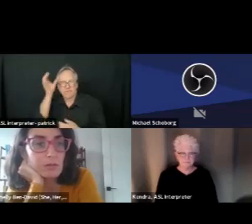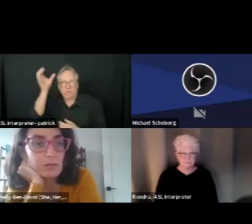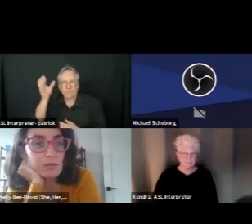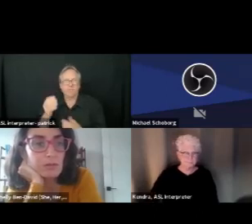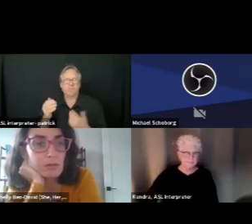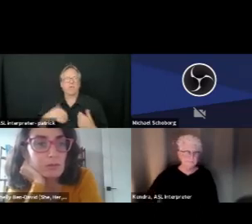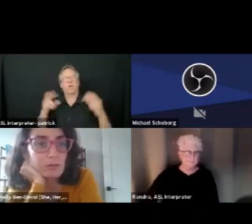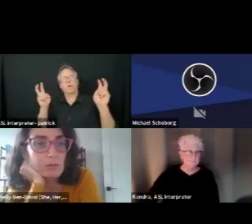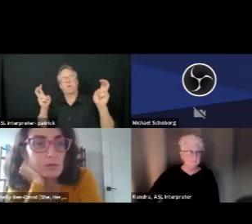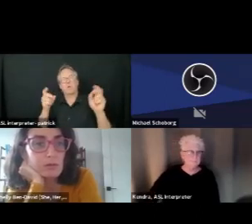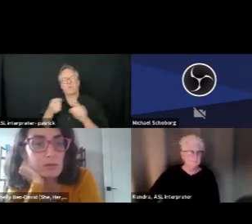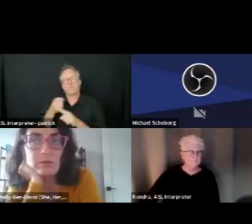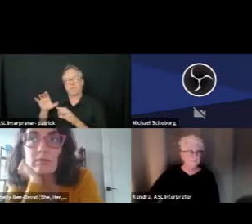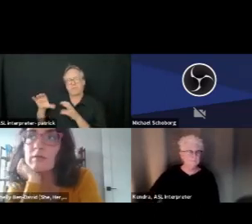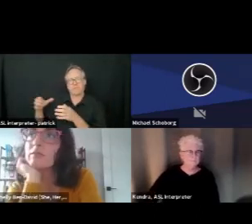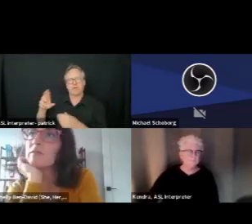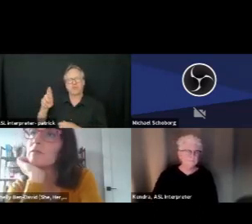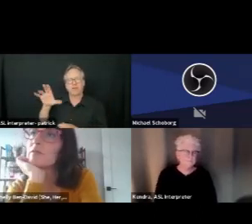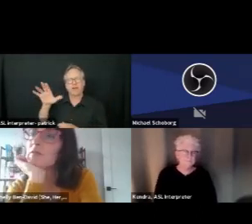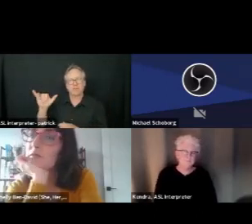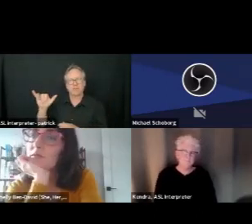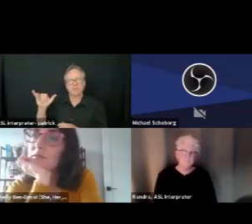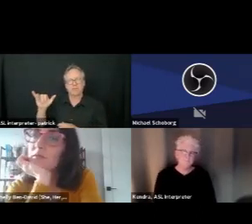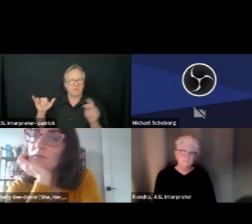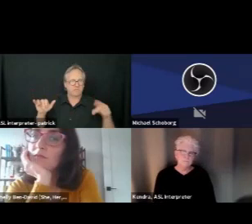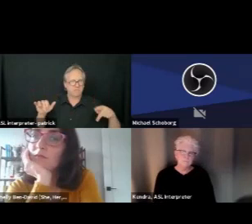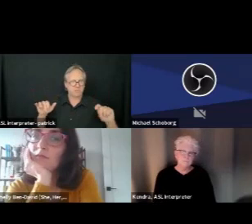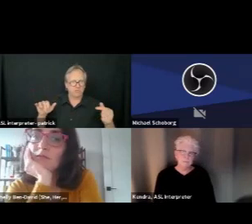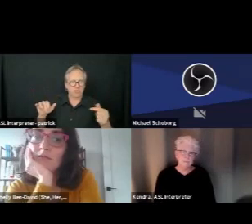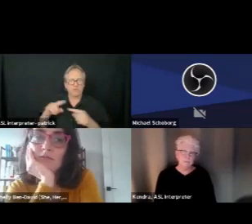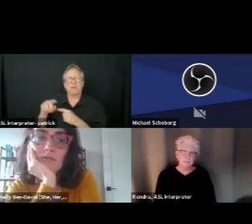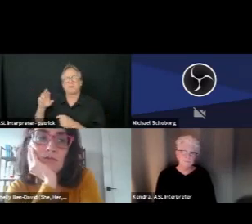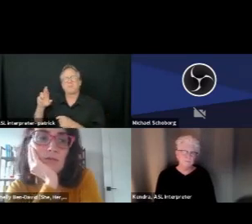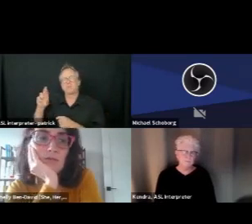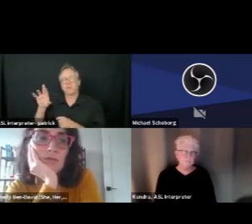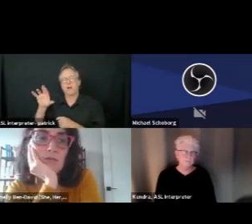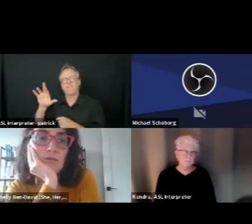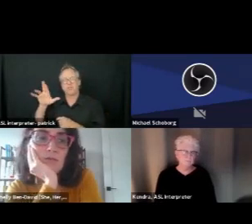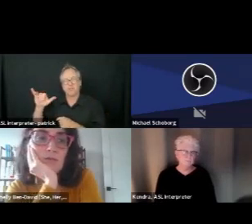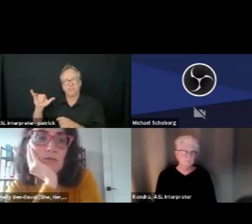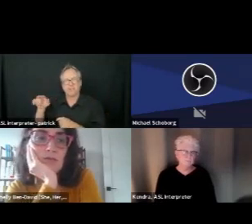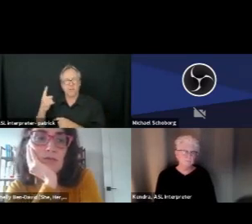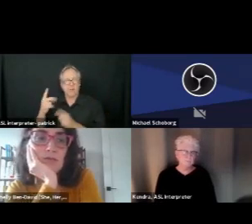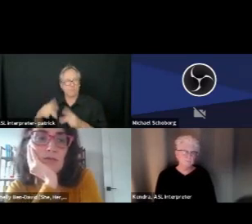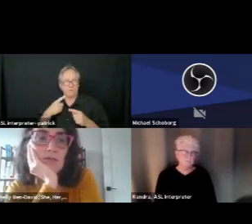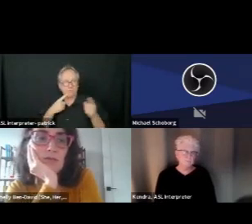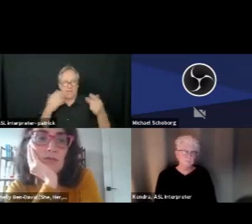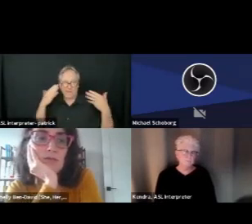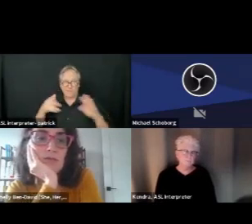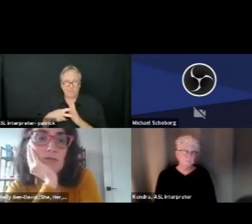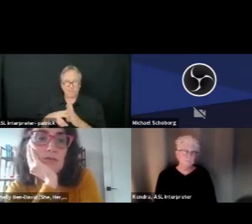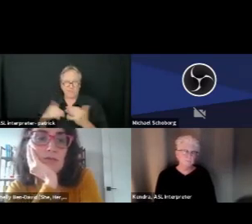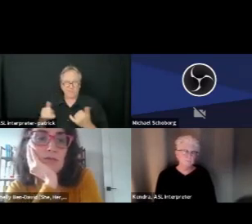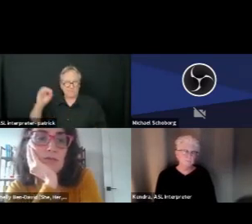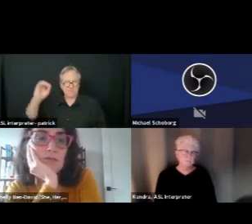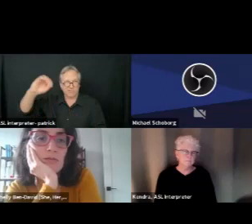quotes from the people that I spoke to about what they thought about recovery. So one person said, I don't know what it means anymore because there's